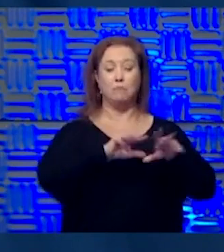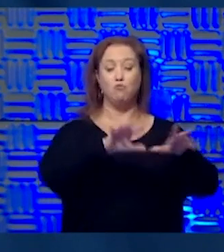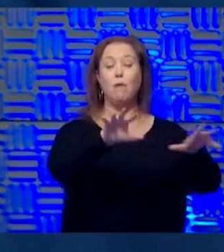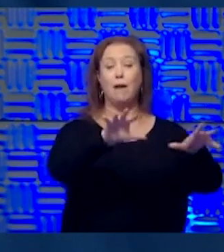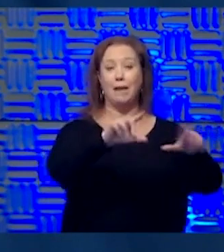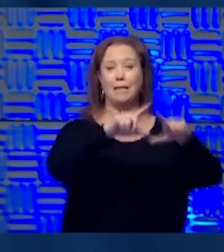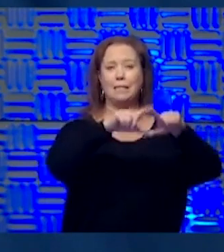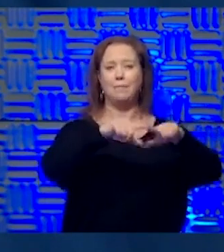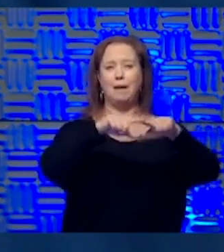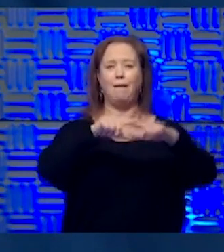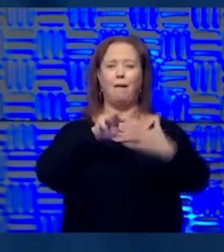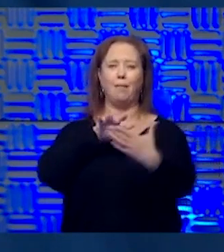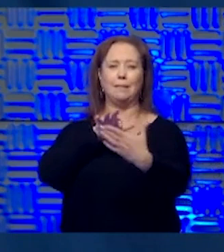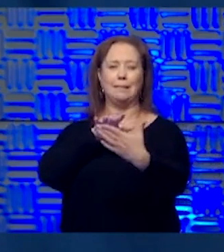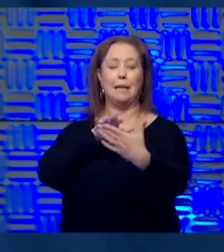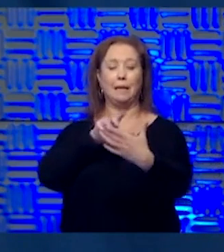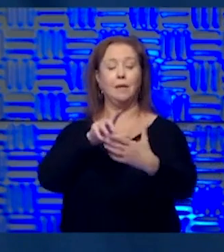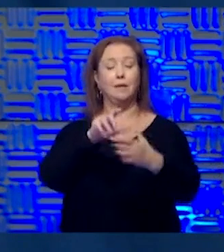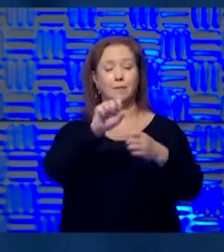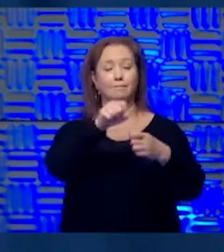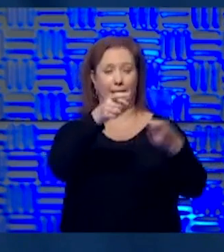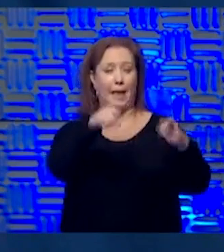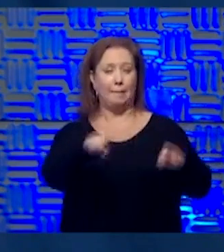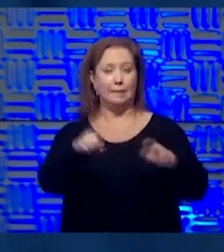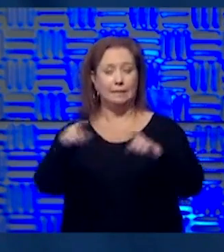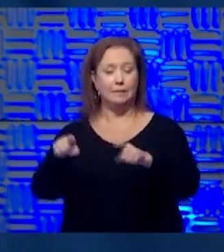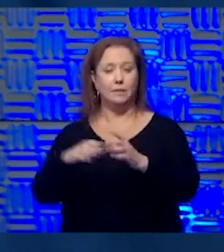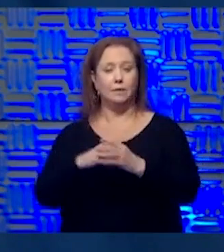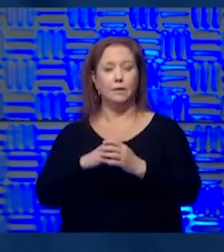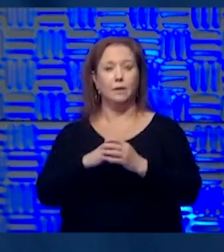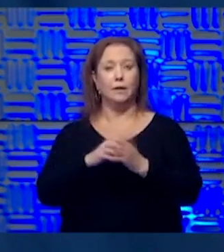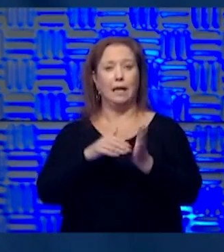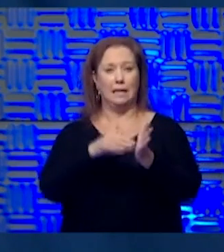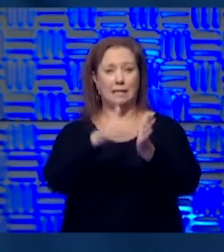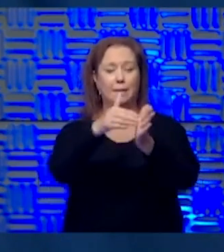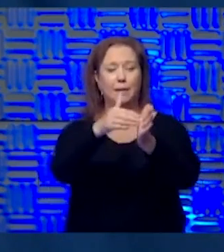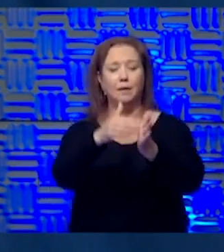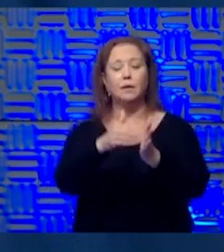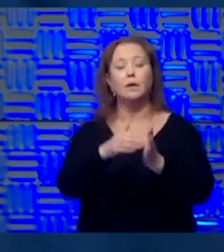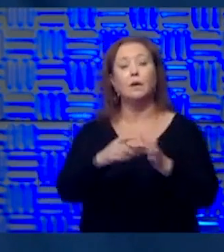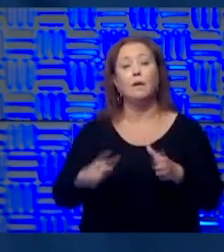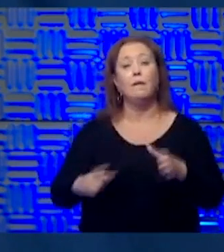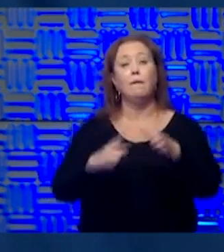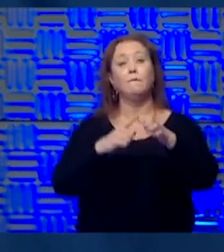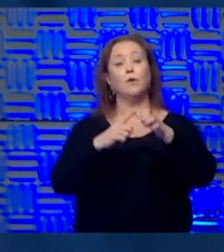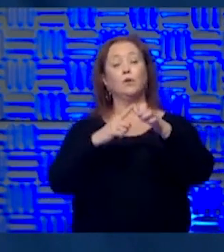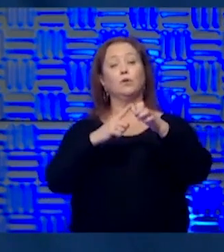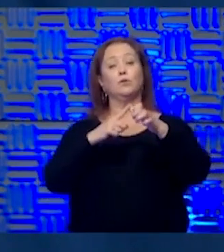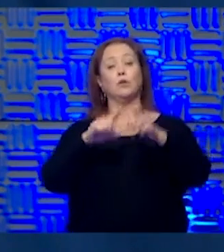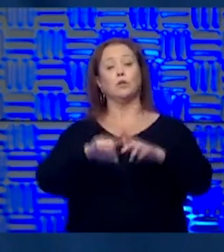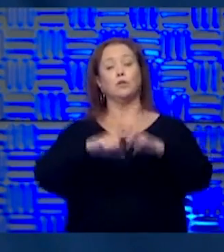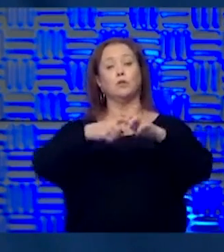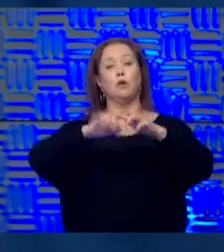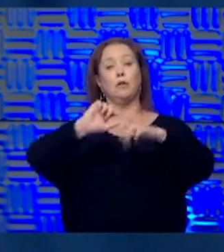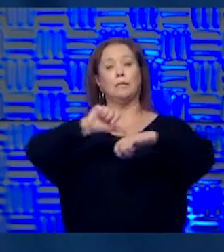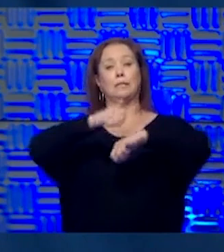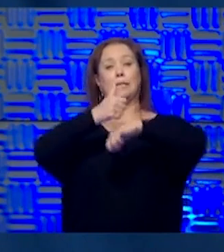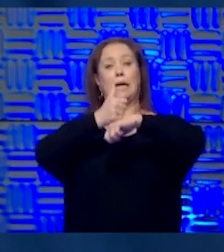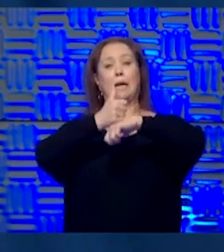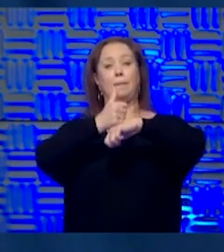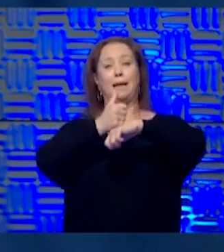which study you're looking at. So it does happen, and it's pretty frequent. I think the first thing to do is start to set up